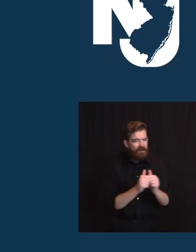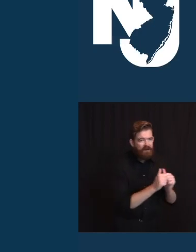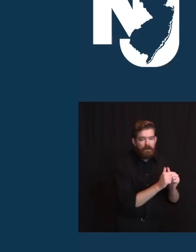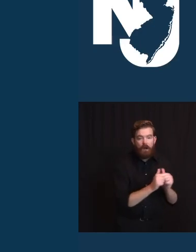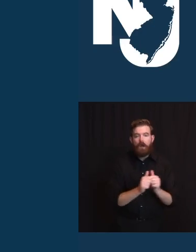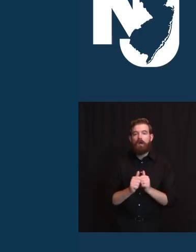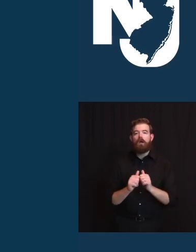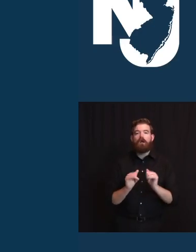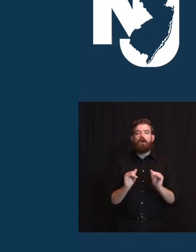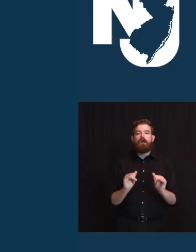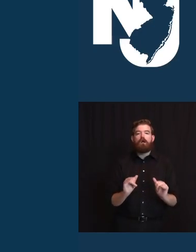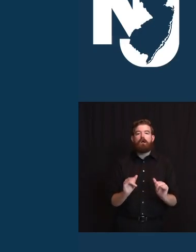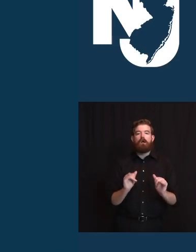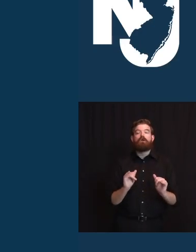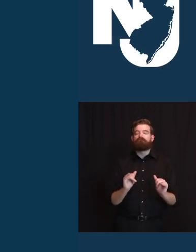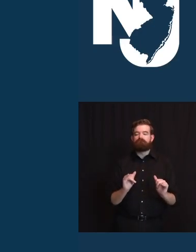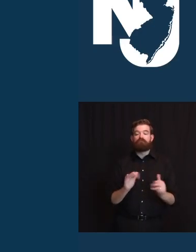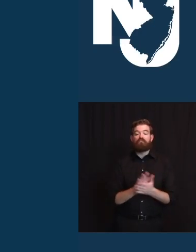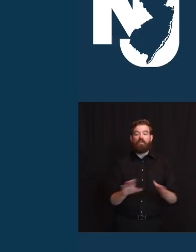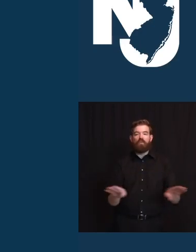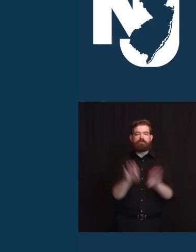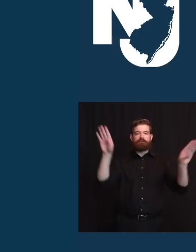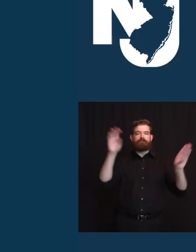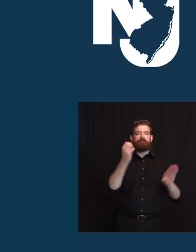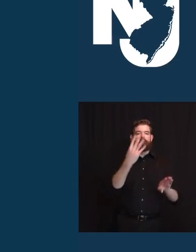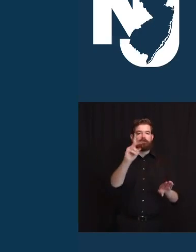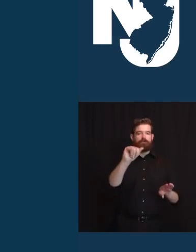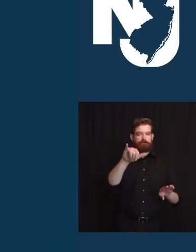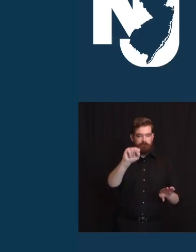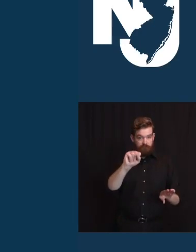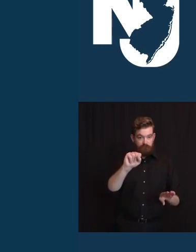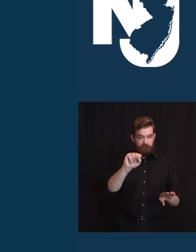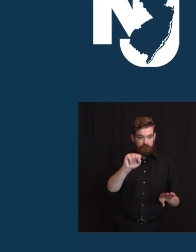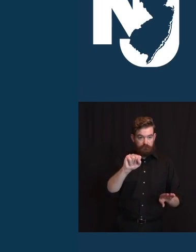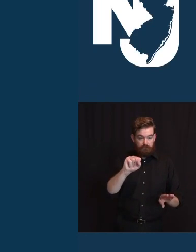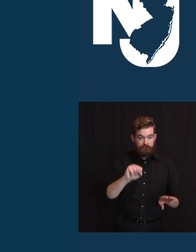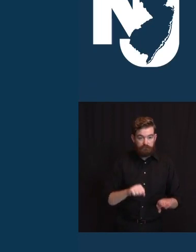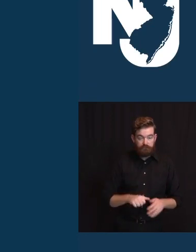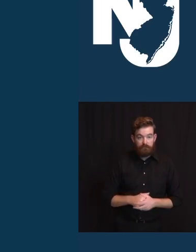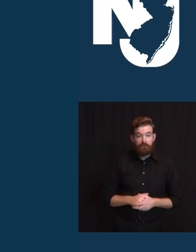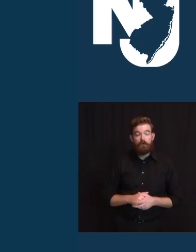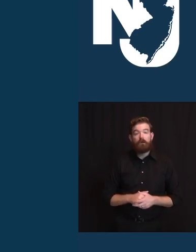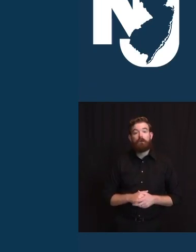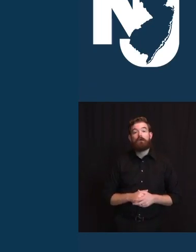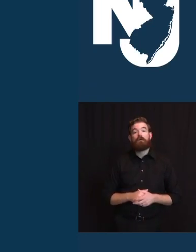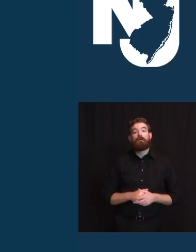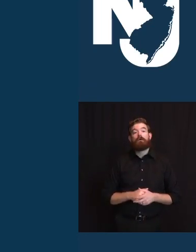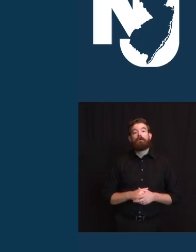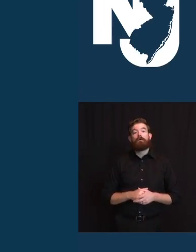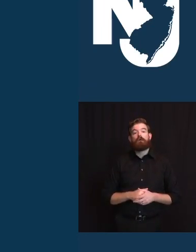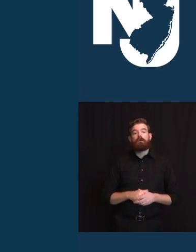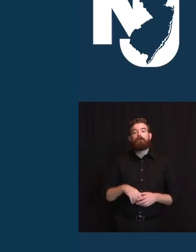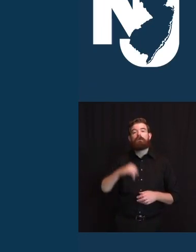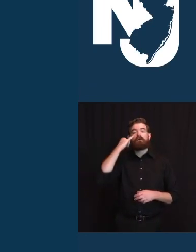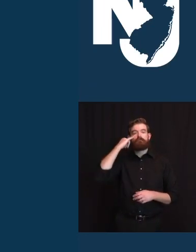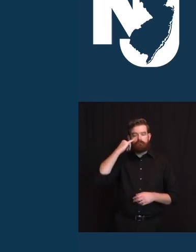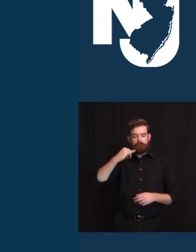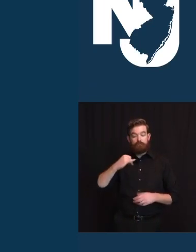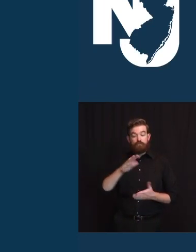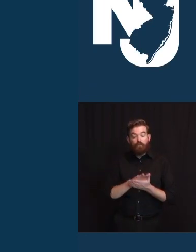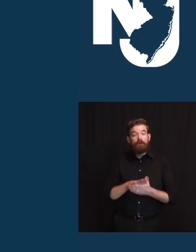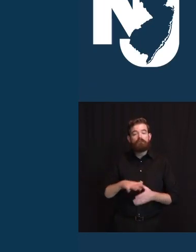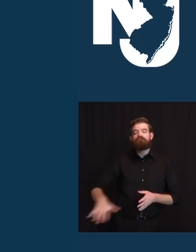school for 14 days. And if a school falls in a region that is very high risk, or red